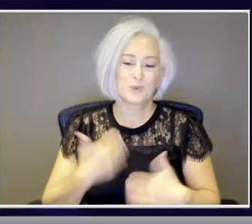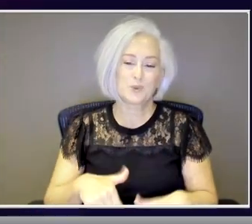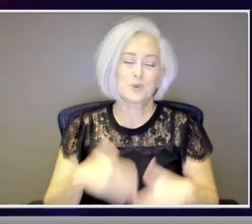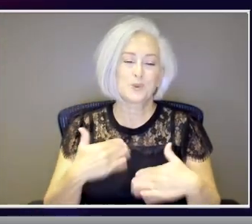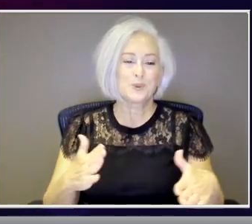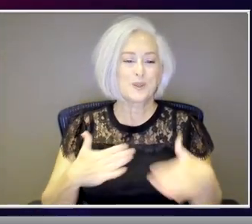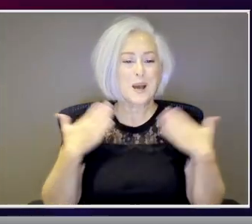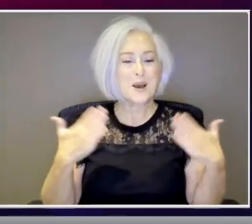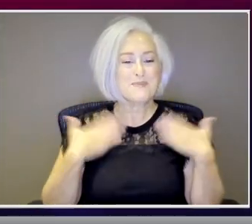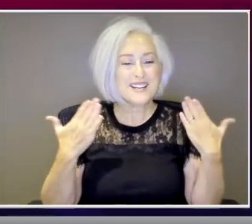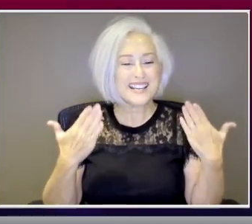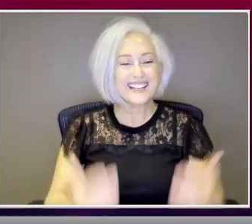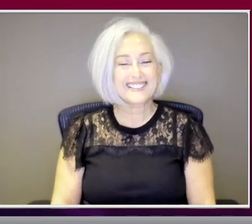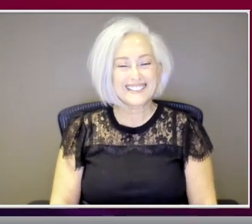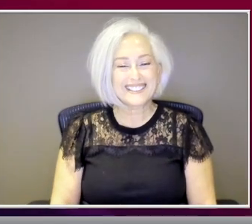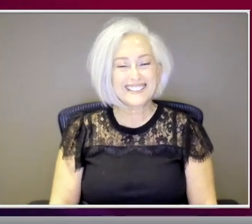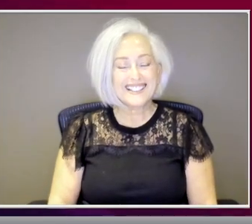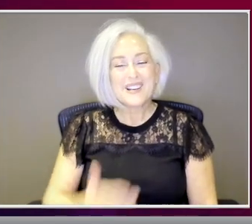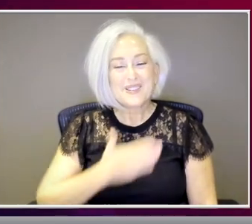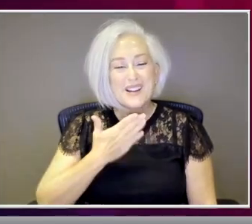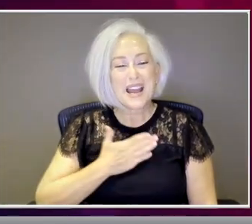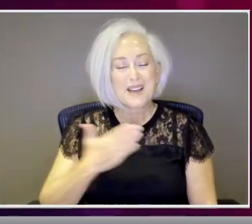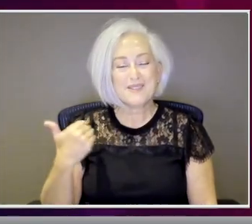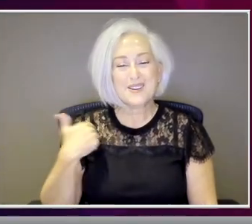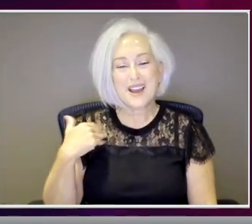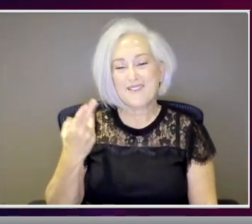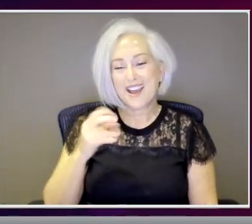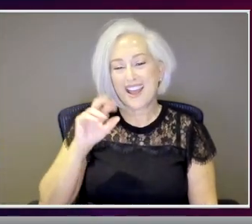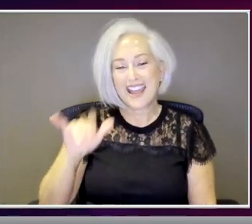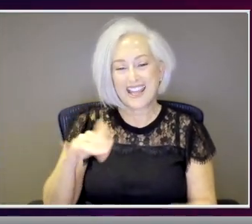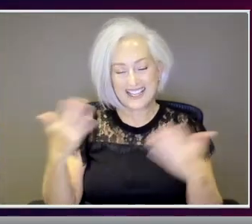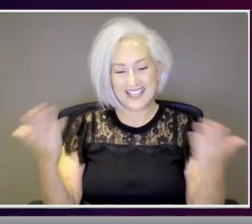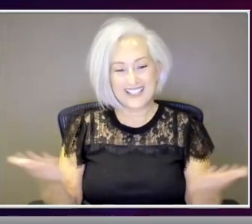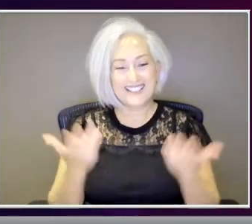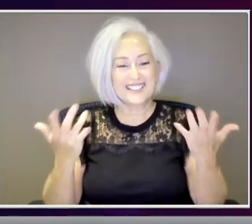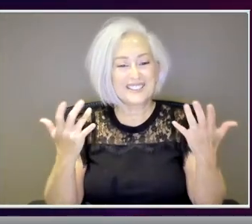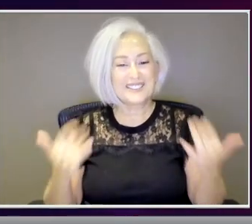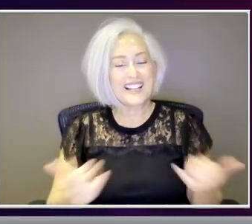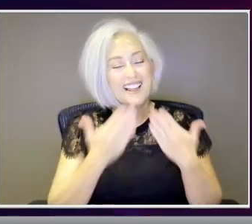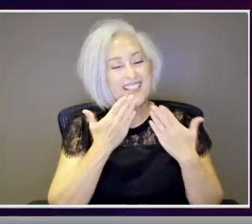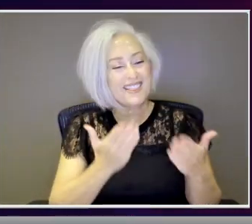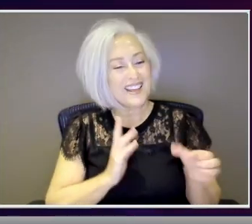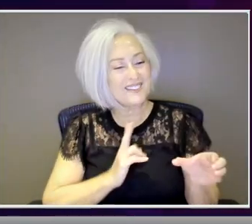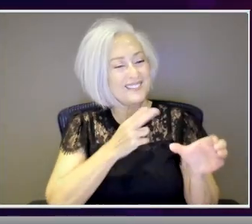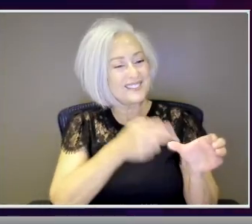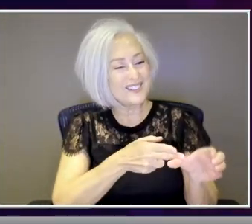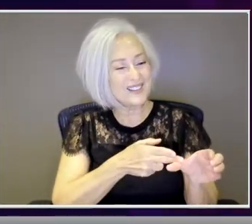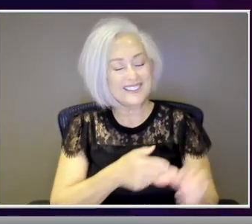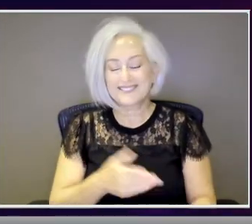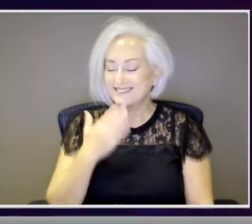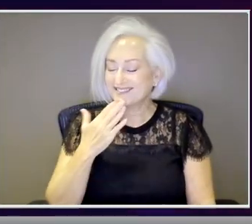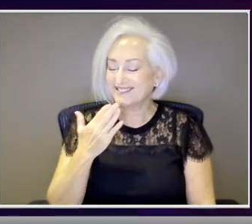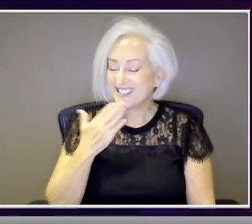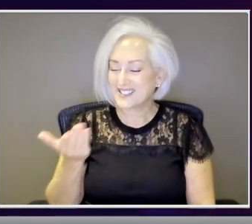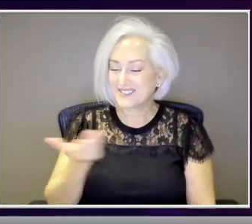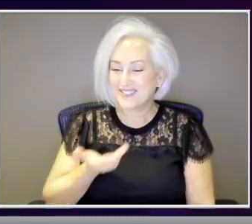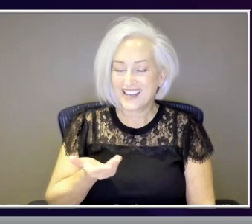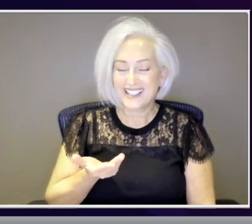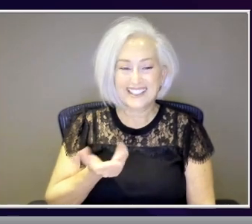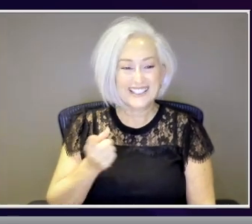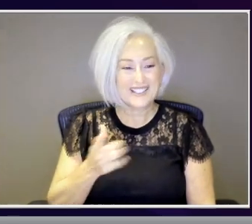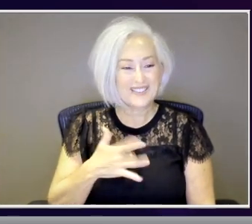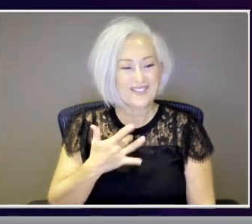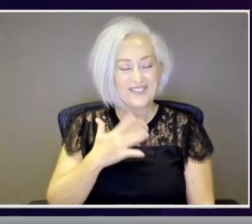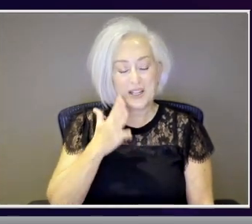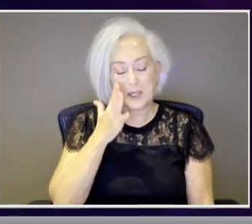We are so pleased to have Haley with us in studio today. Thank you for being here. Thanks for having me. You getting misty? Yes.